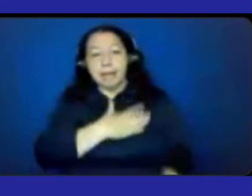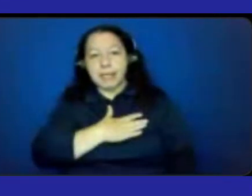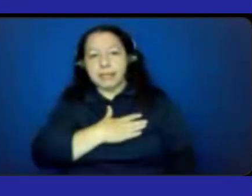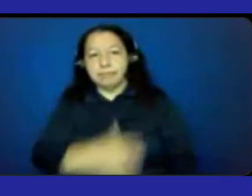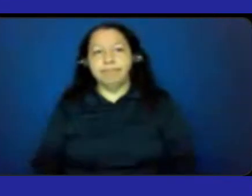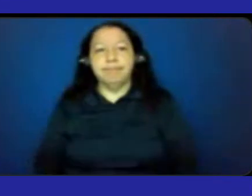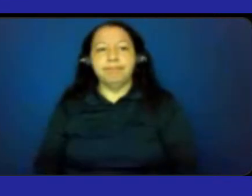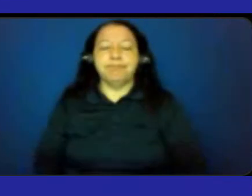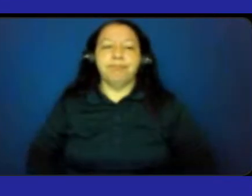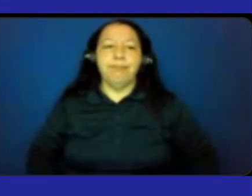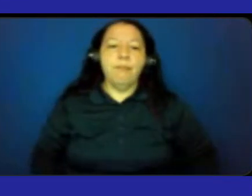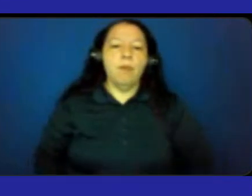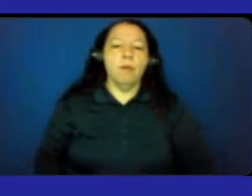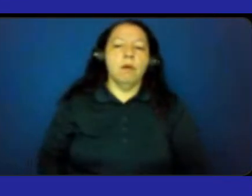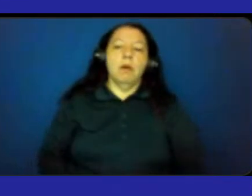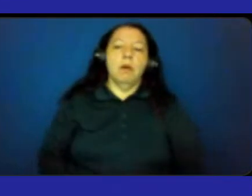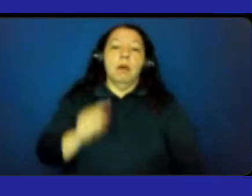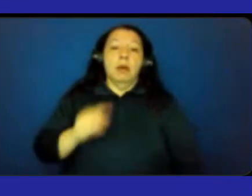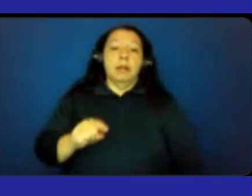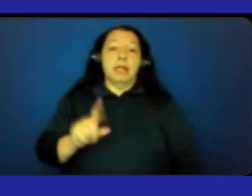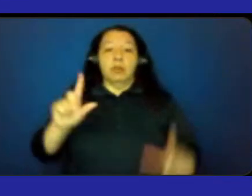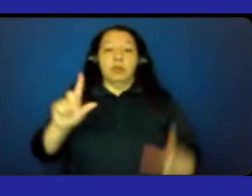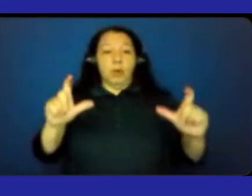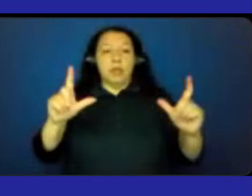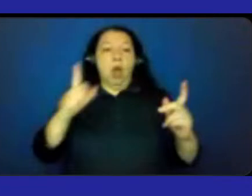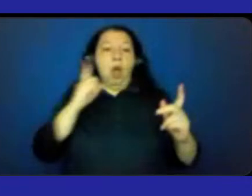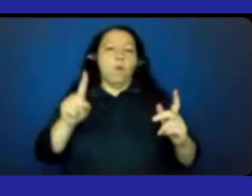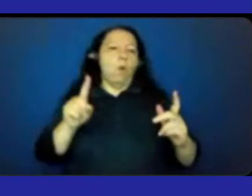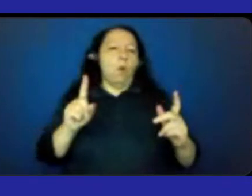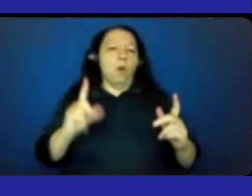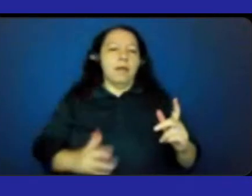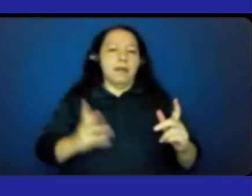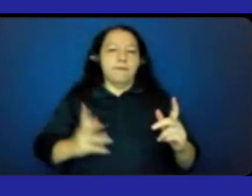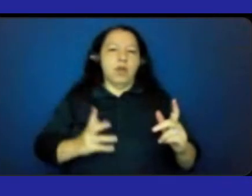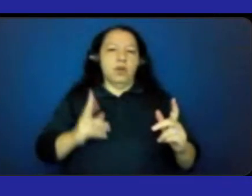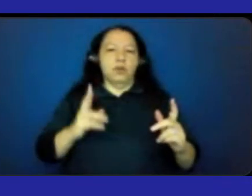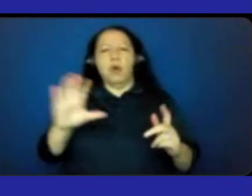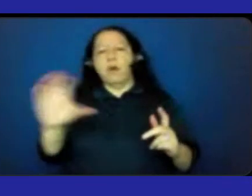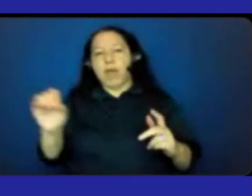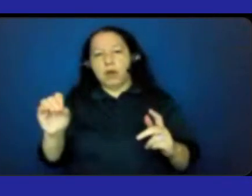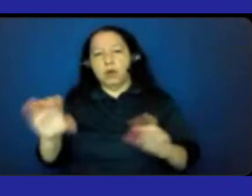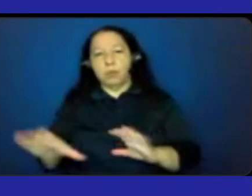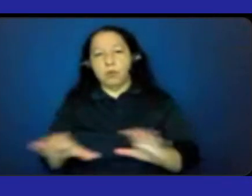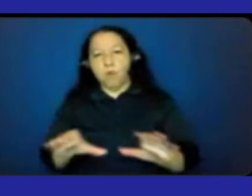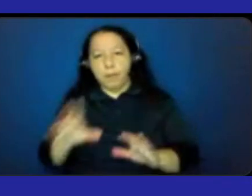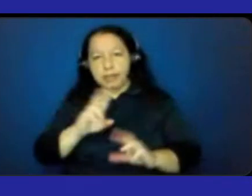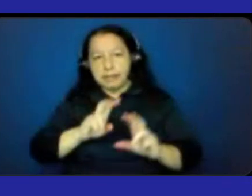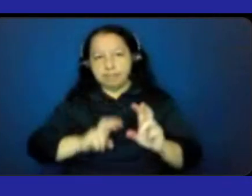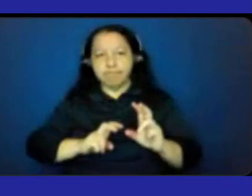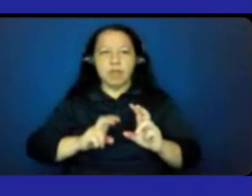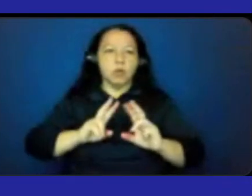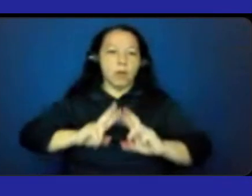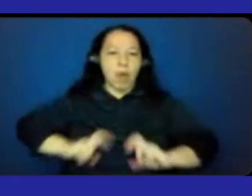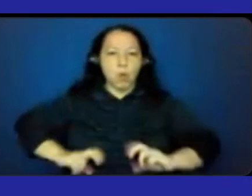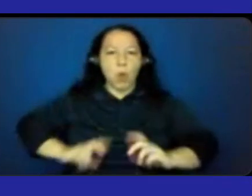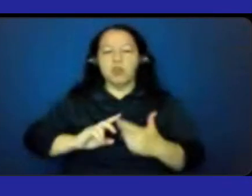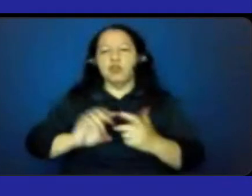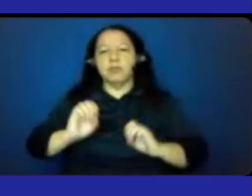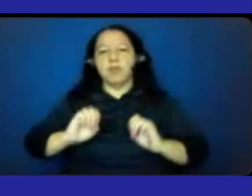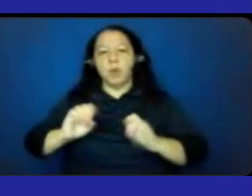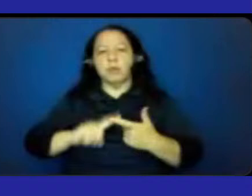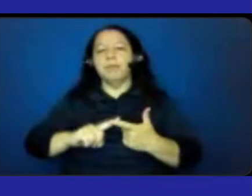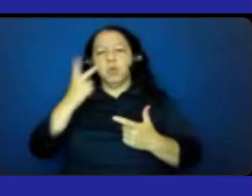This is just a screenshot of the official vendor performance evaluation, and as you can see, Nilag has met the performance and overall